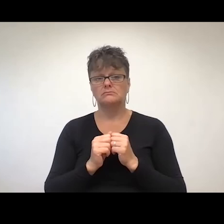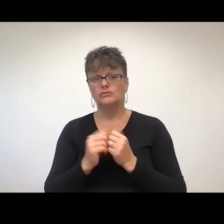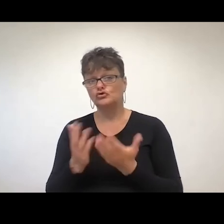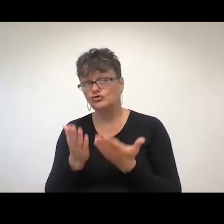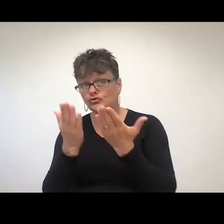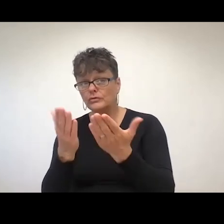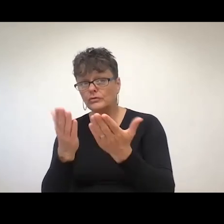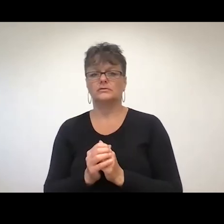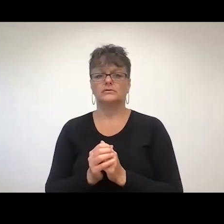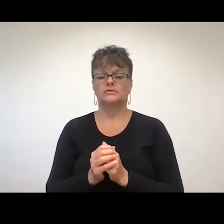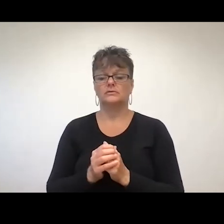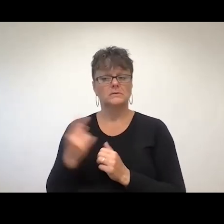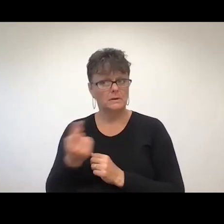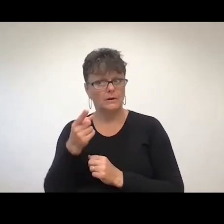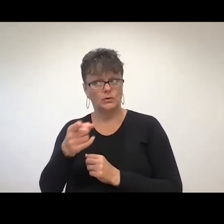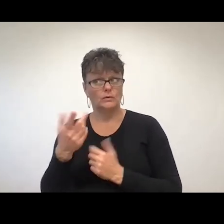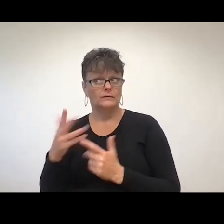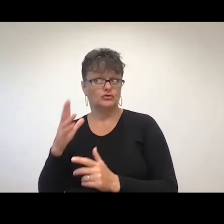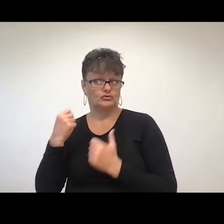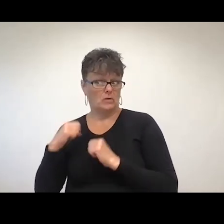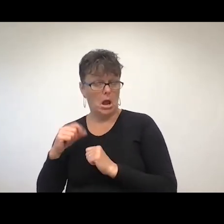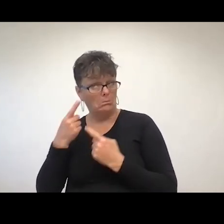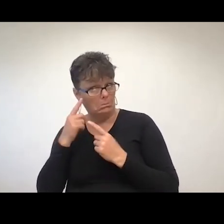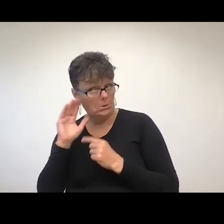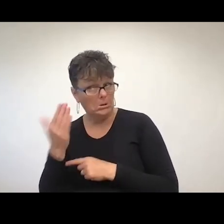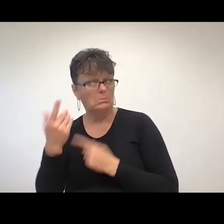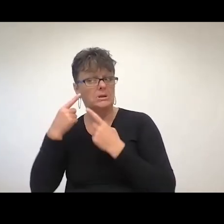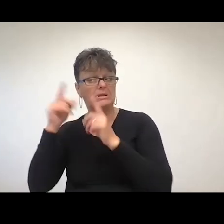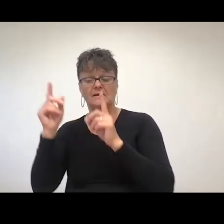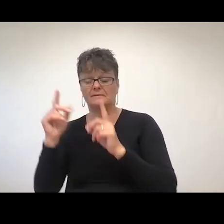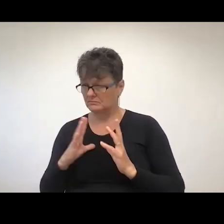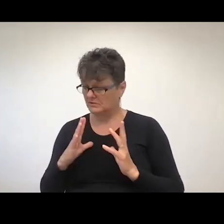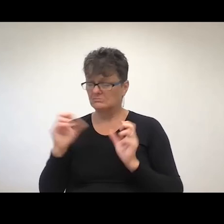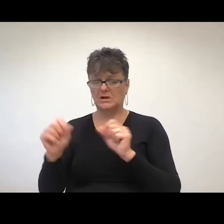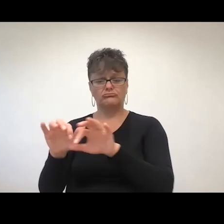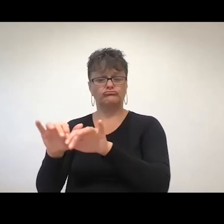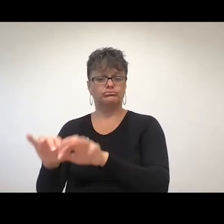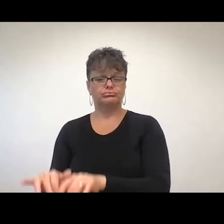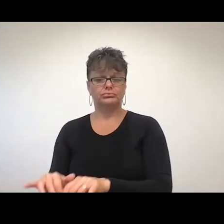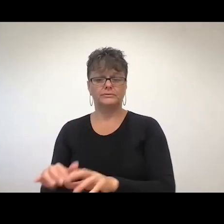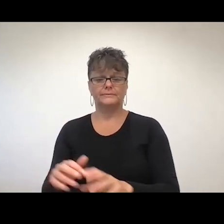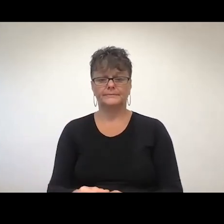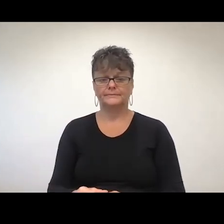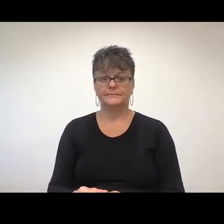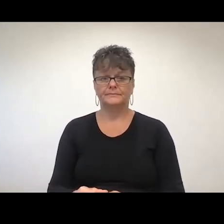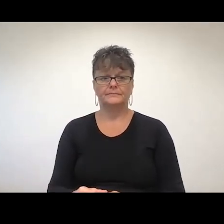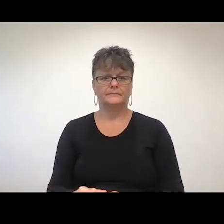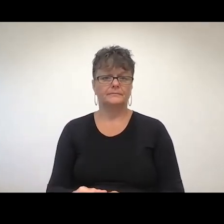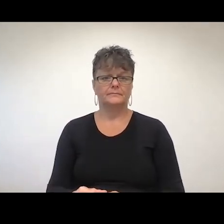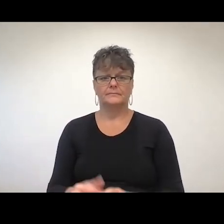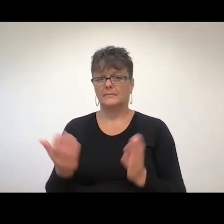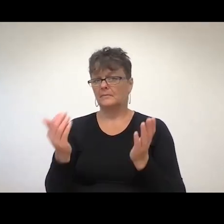in your class that have been successful. Doesn't just have to be questions. Feel free to put in the chat box, or if you would like to unmute, I think that's